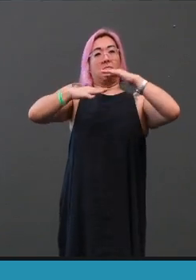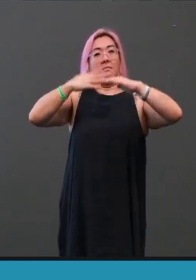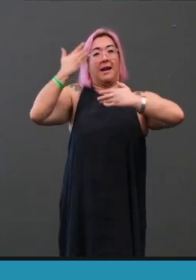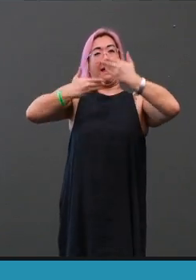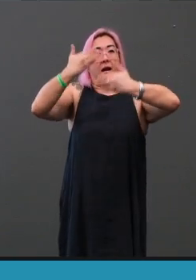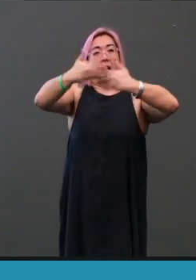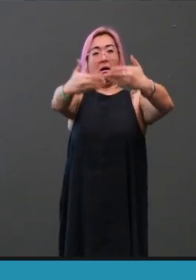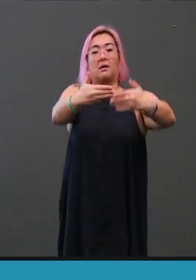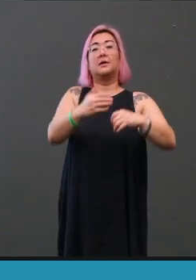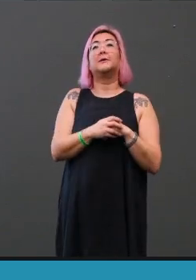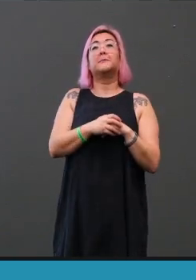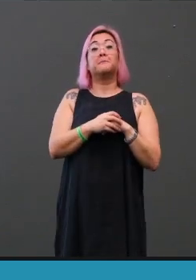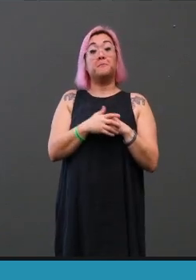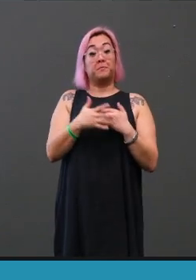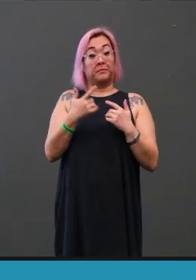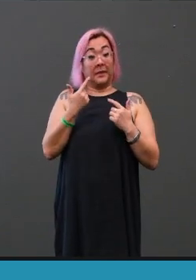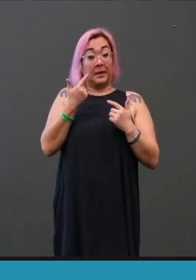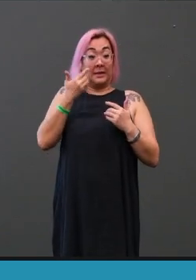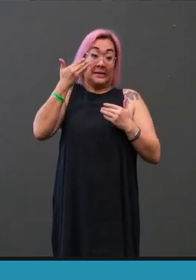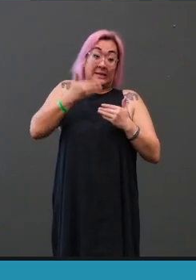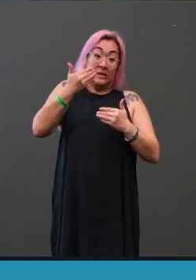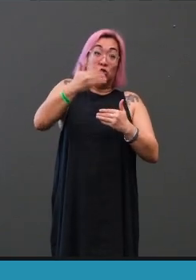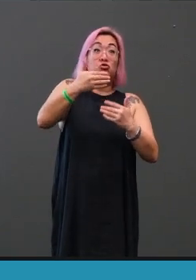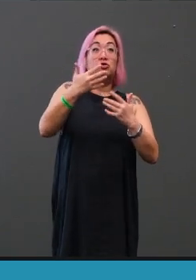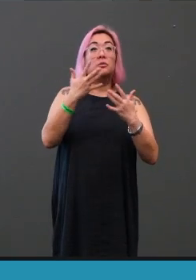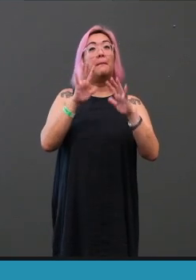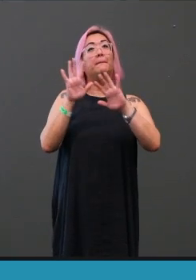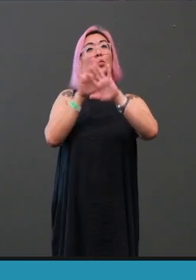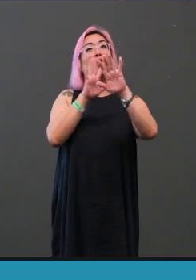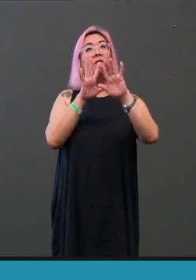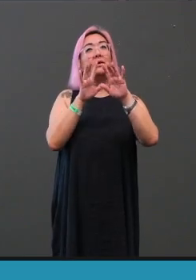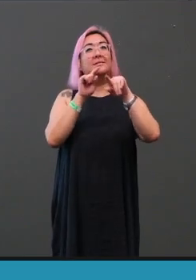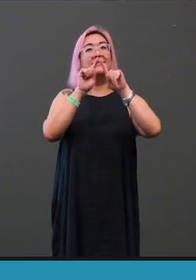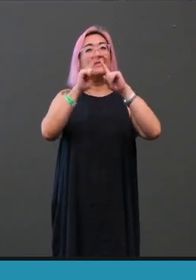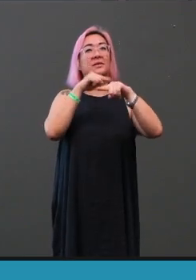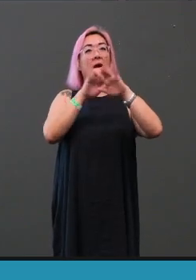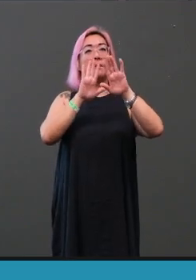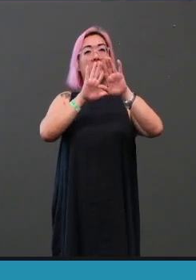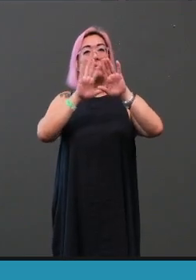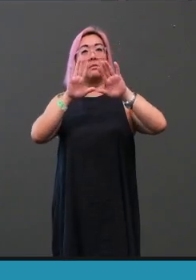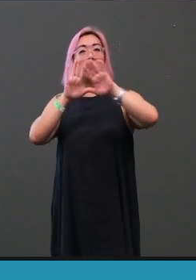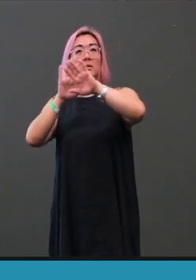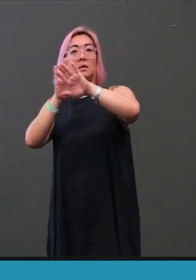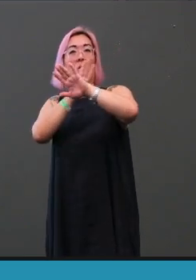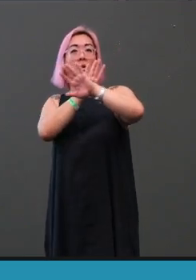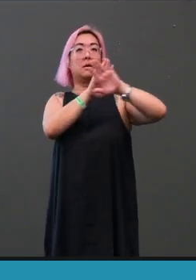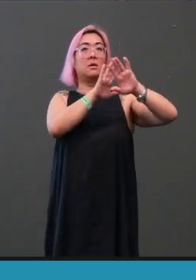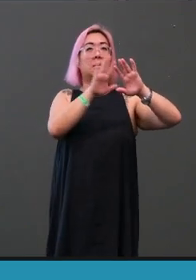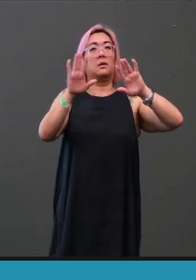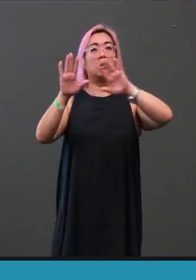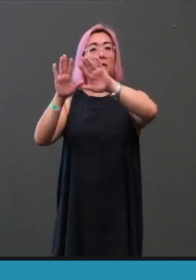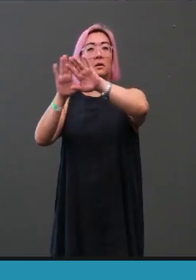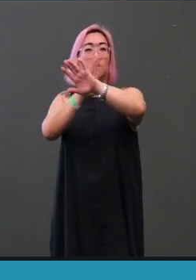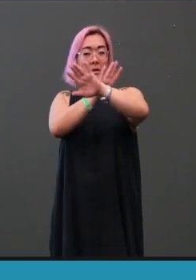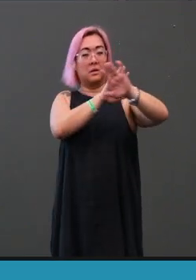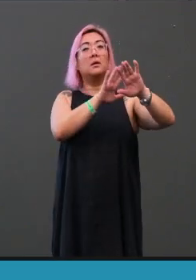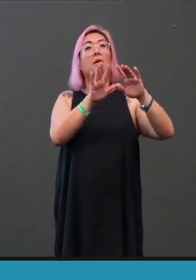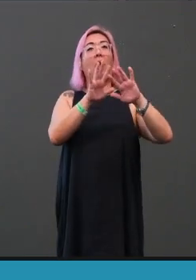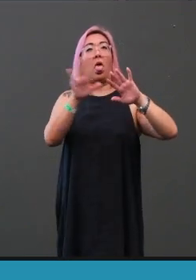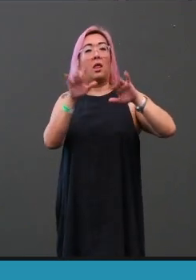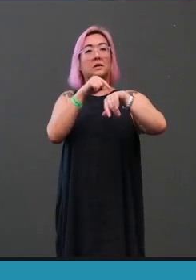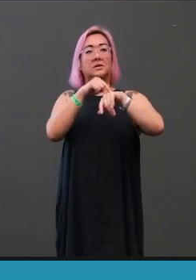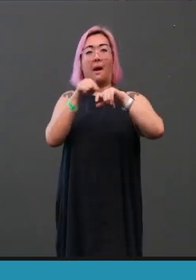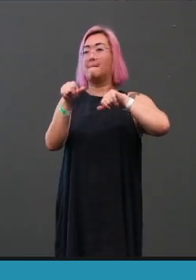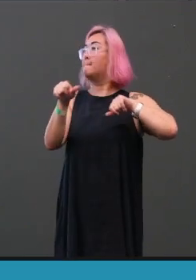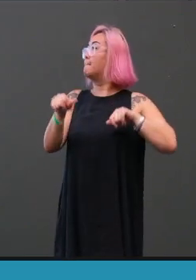time, which creates more of a 3D effect. The movement itself is just skewing and rotating the sprites, where pixels higher